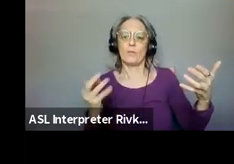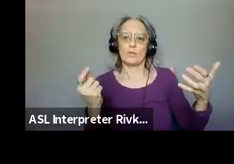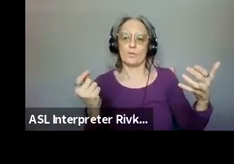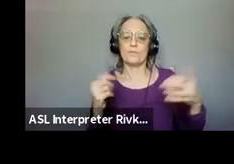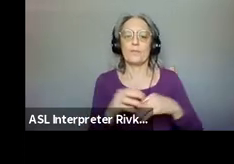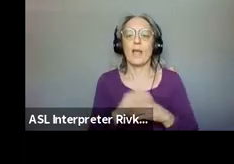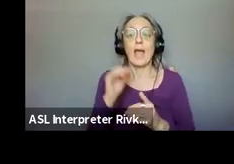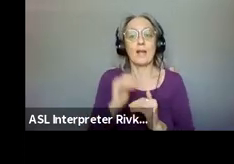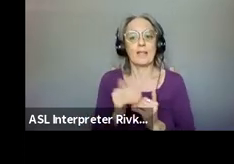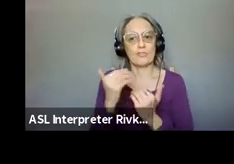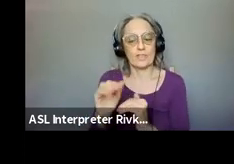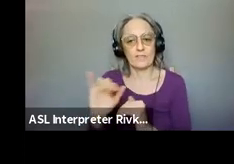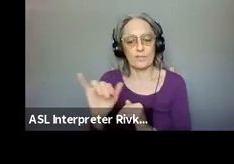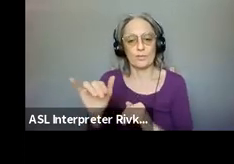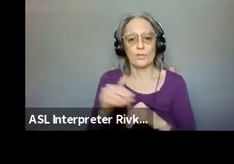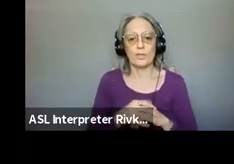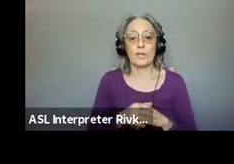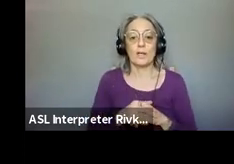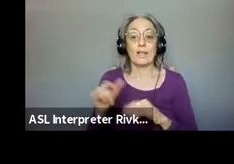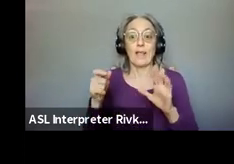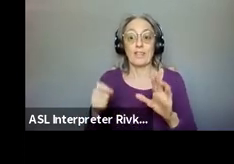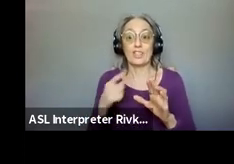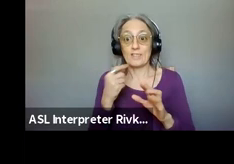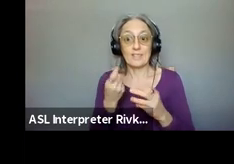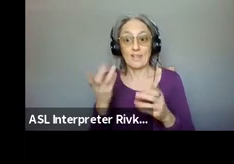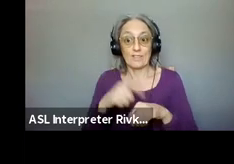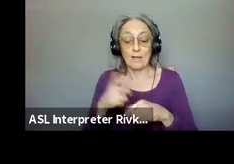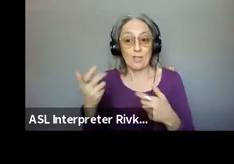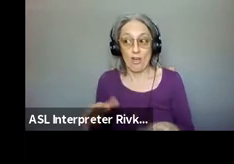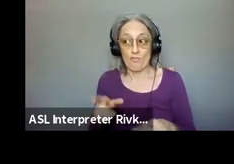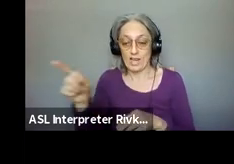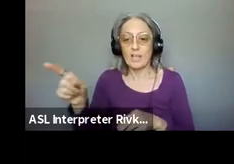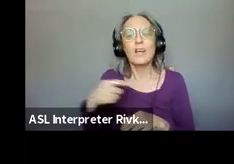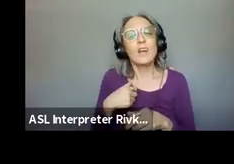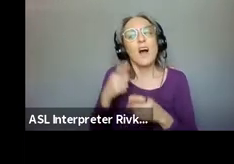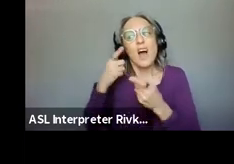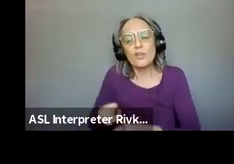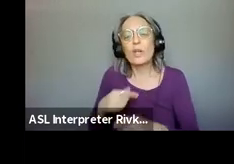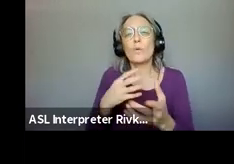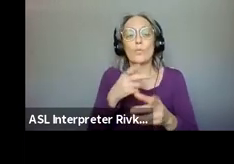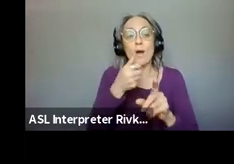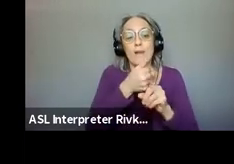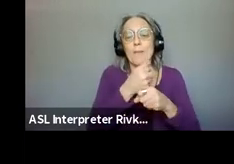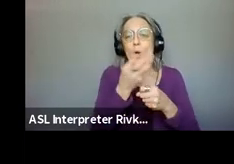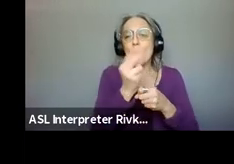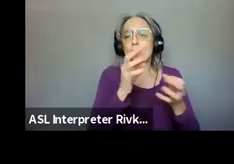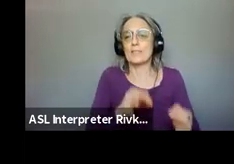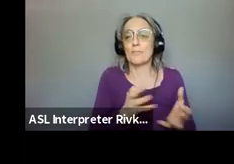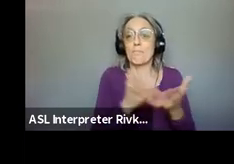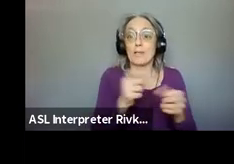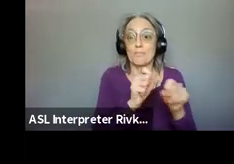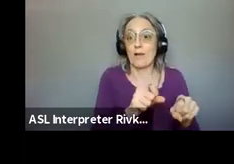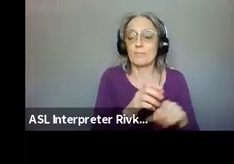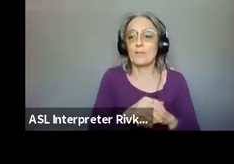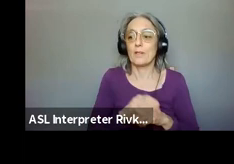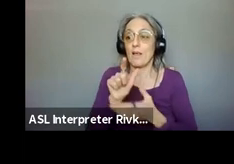we want, as Judge has said several times, we want the person to be making their own decisions. And the law in fact requires that if that is possible